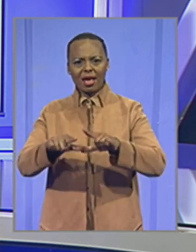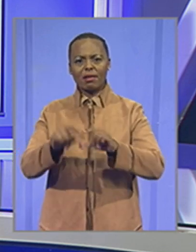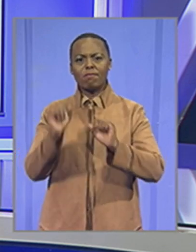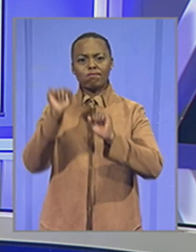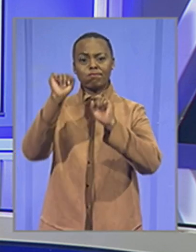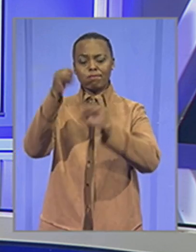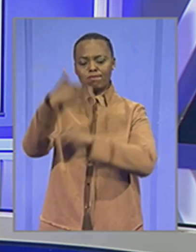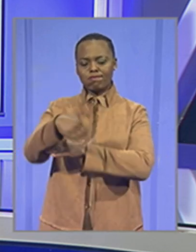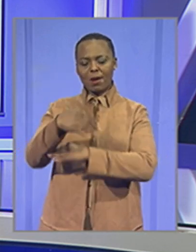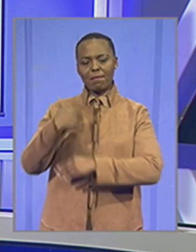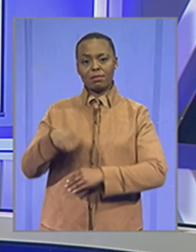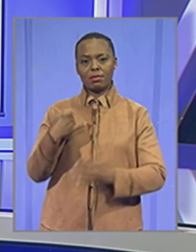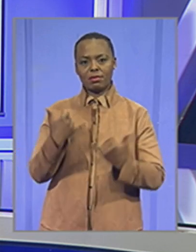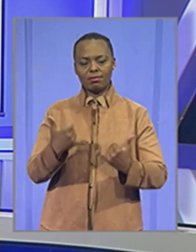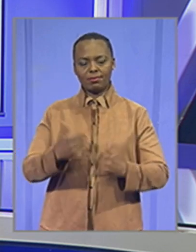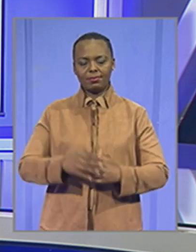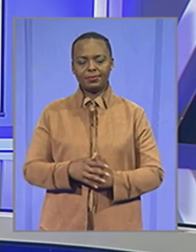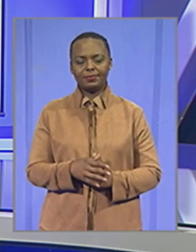tsa masepala.